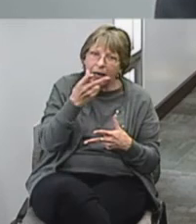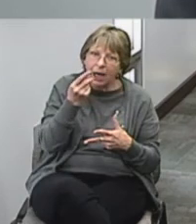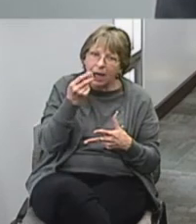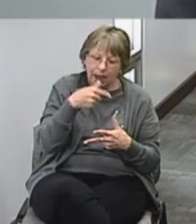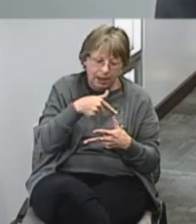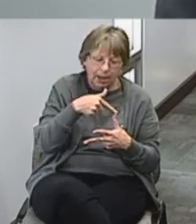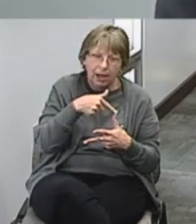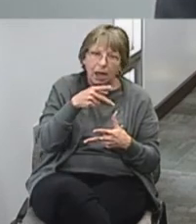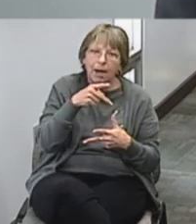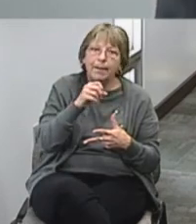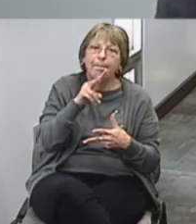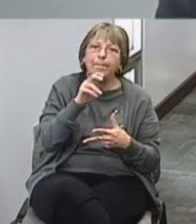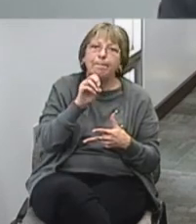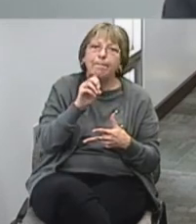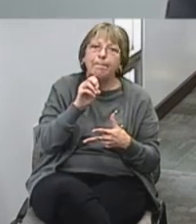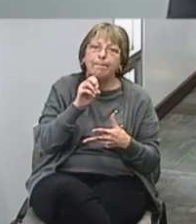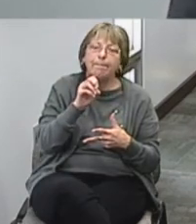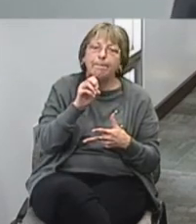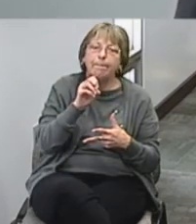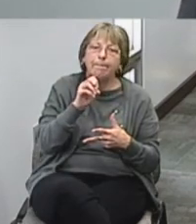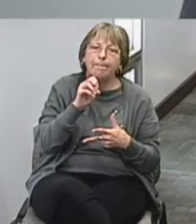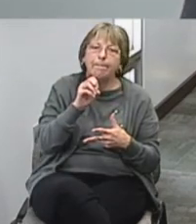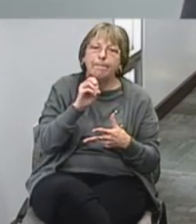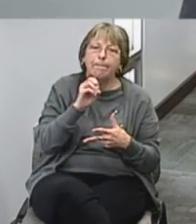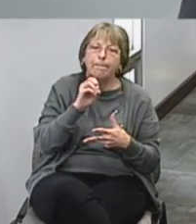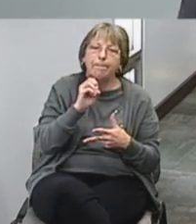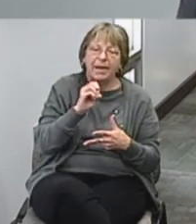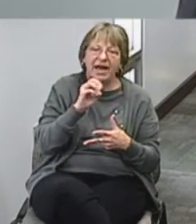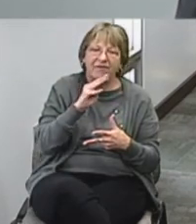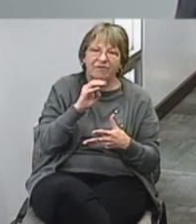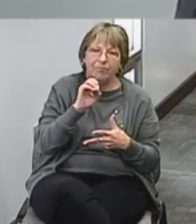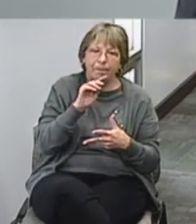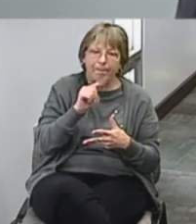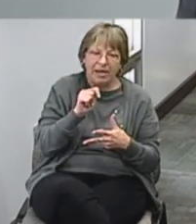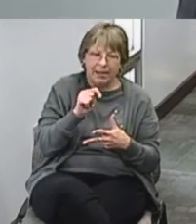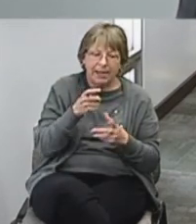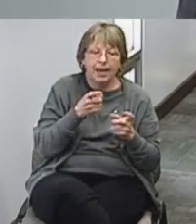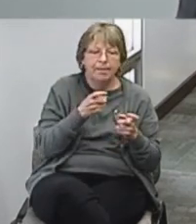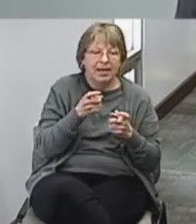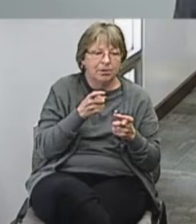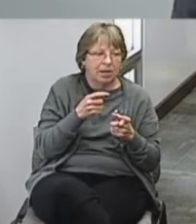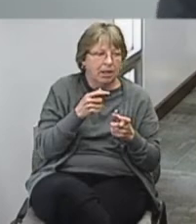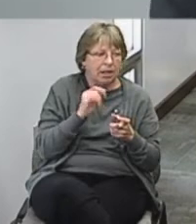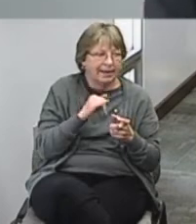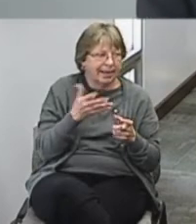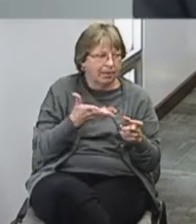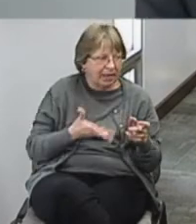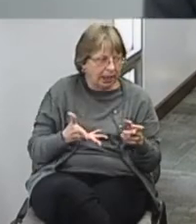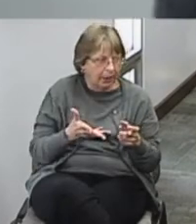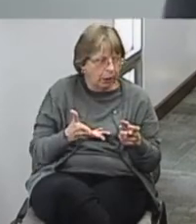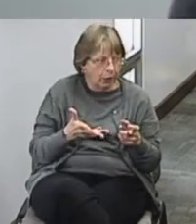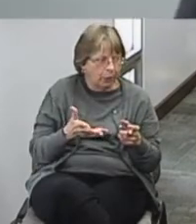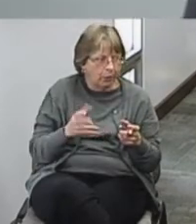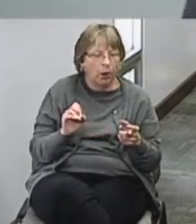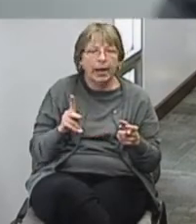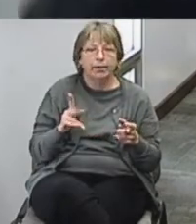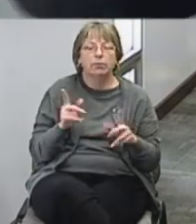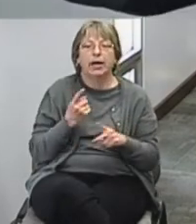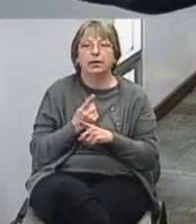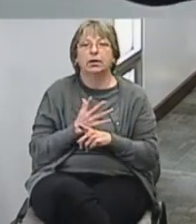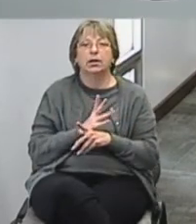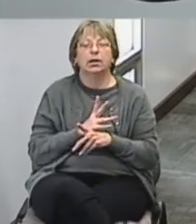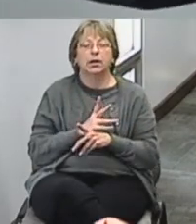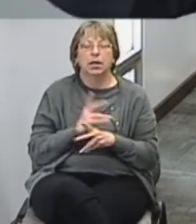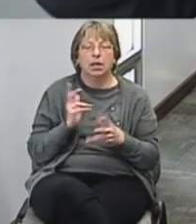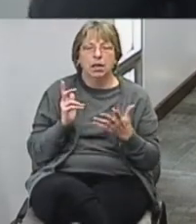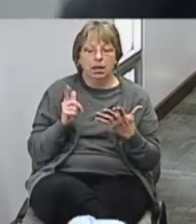The pavement. Pavements? Pavement management. Okay. The pavement people, side. the people. So is that going to be here? Yes. Yeah. Okay. Right.